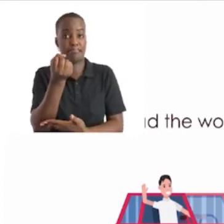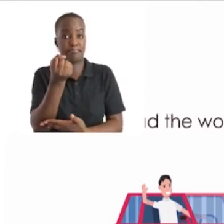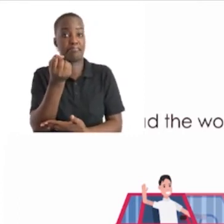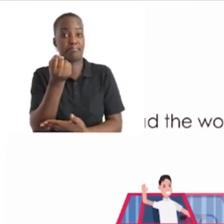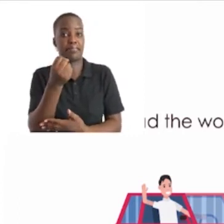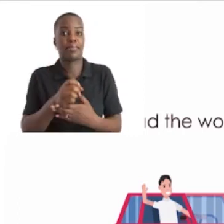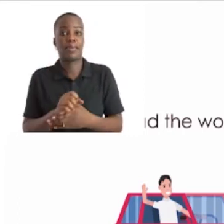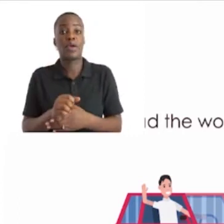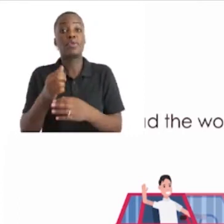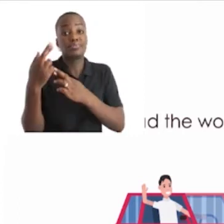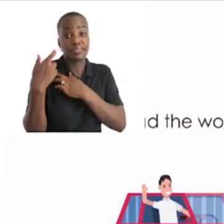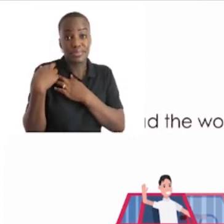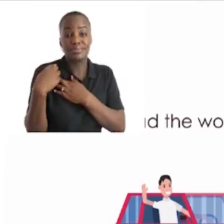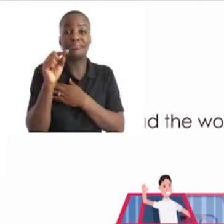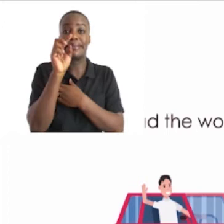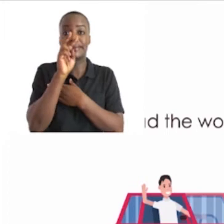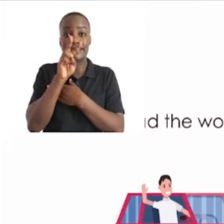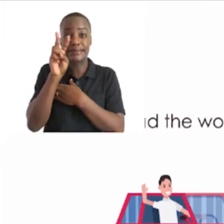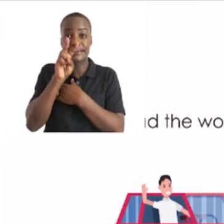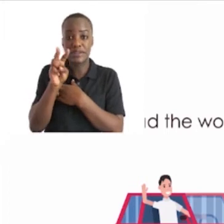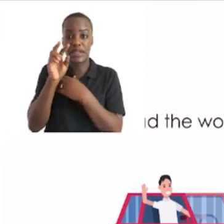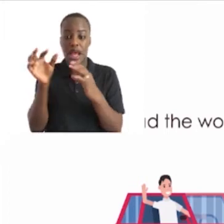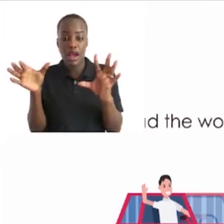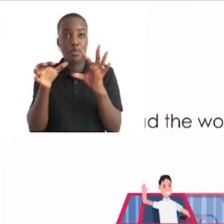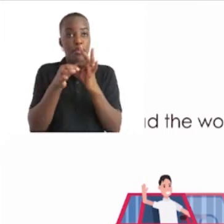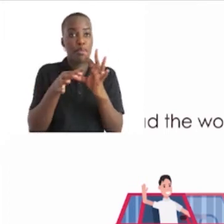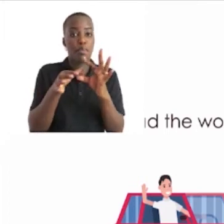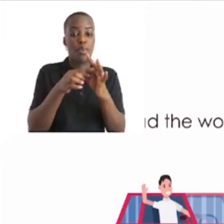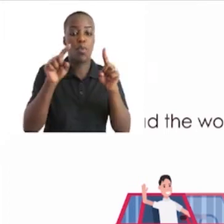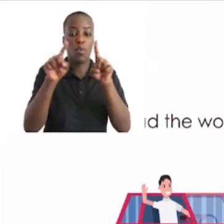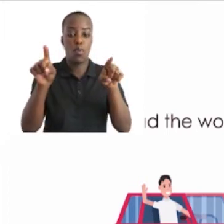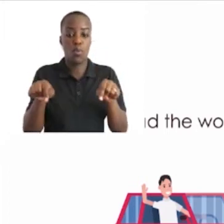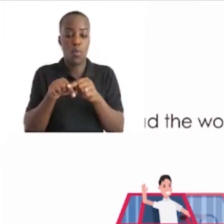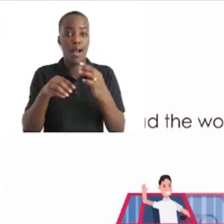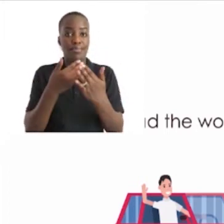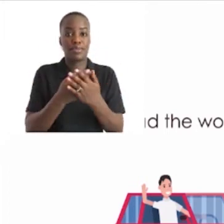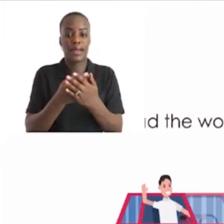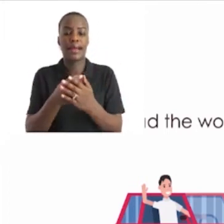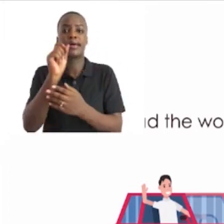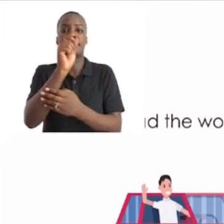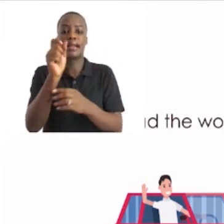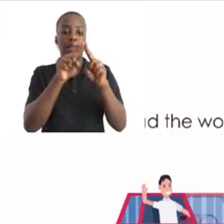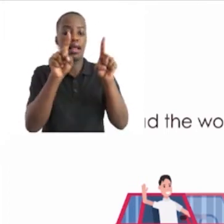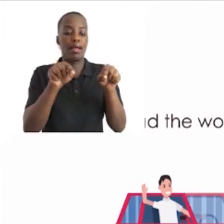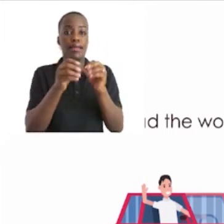to read the words below and match them with the pictures by writing the number in the correct